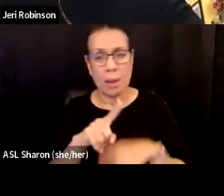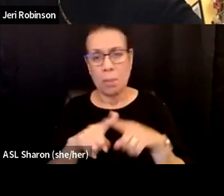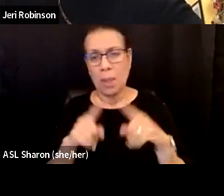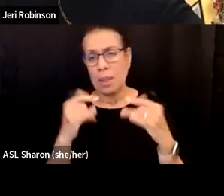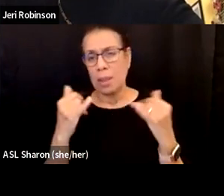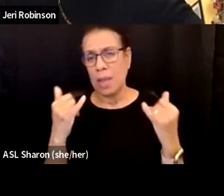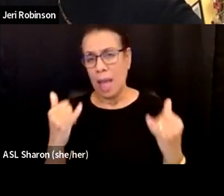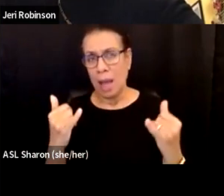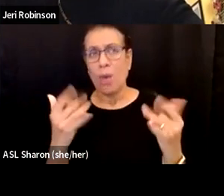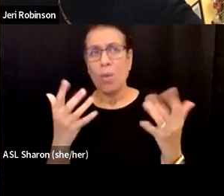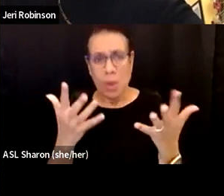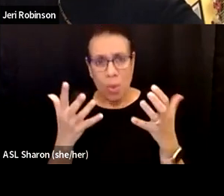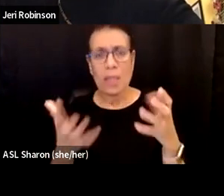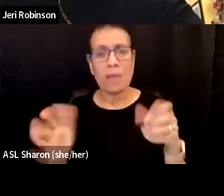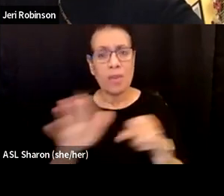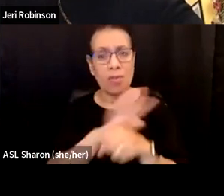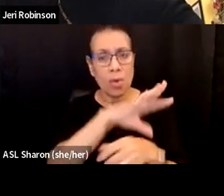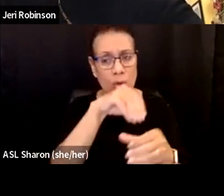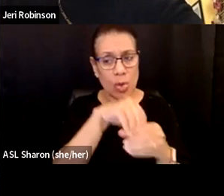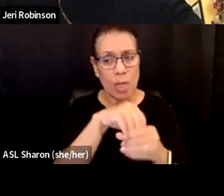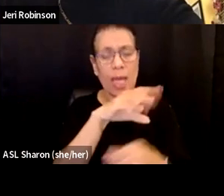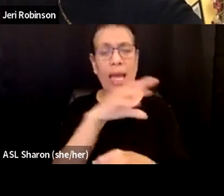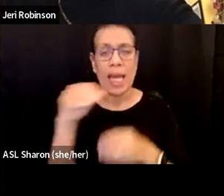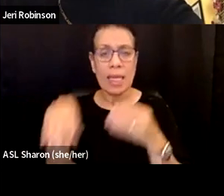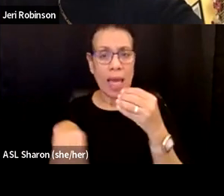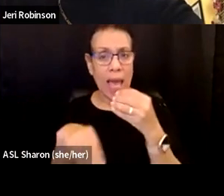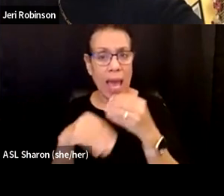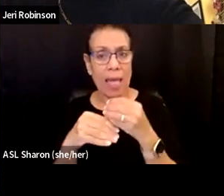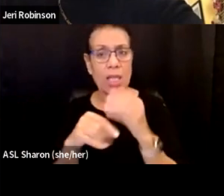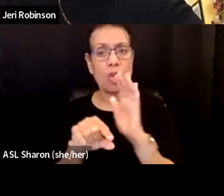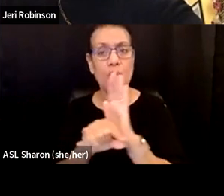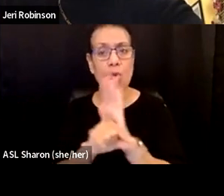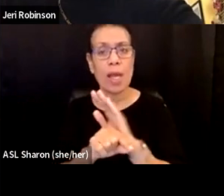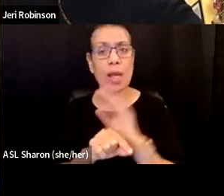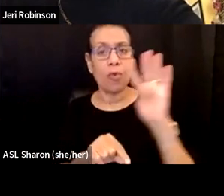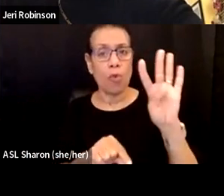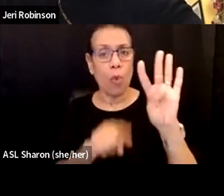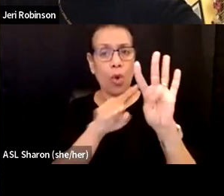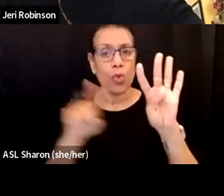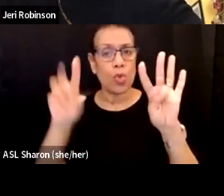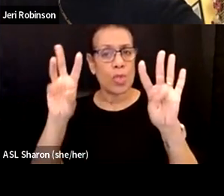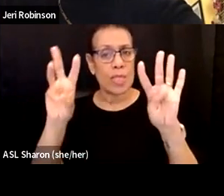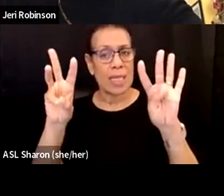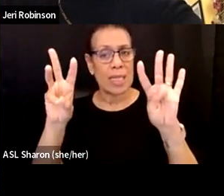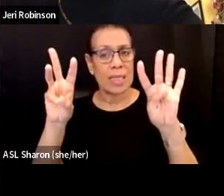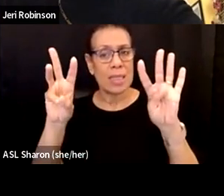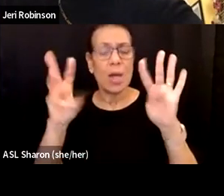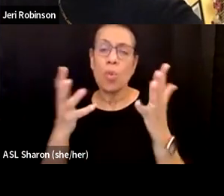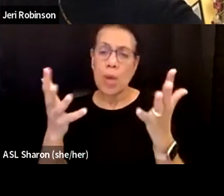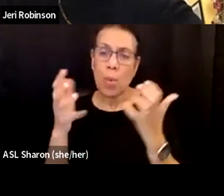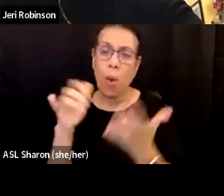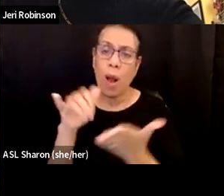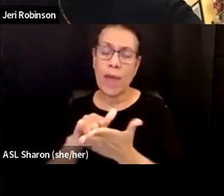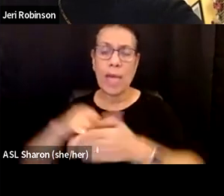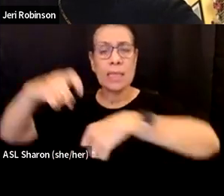full-clusion school and about adding grades four through six but ever come to fruition it's